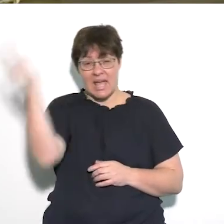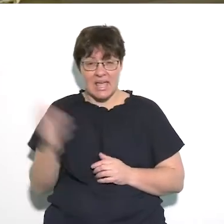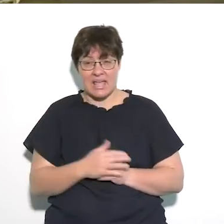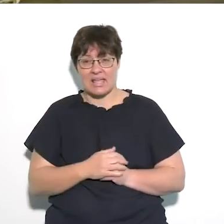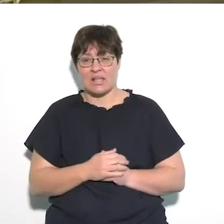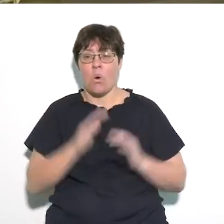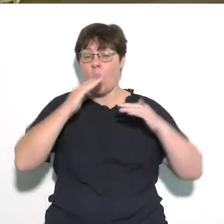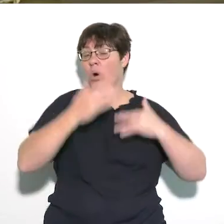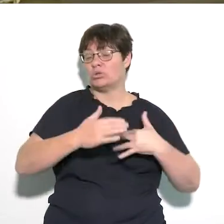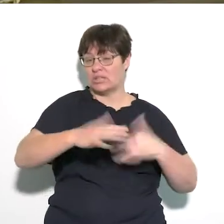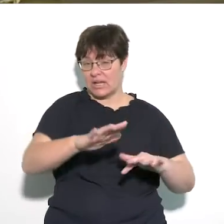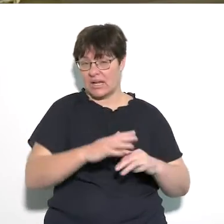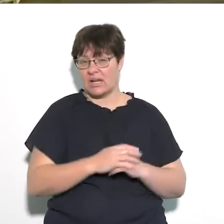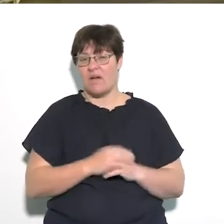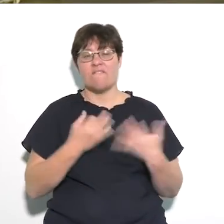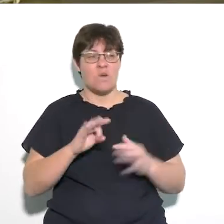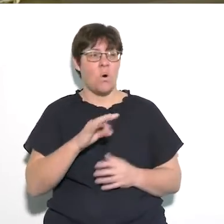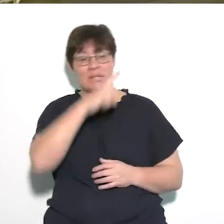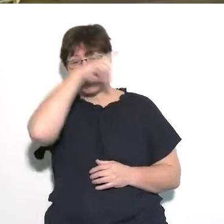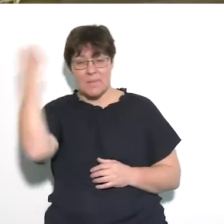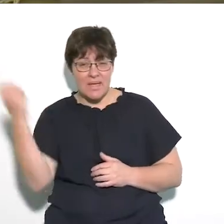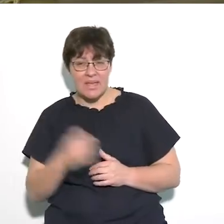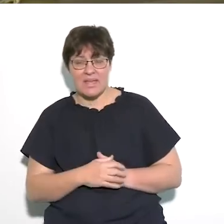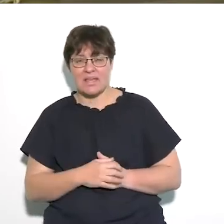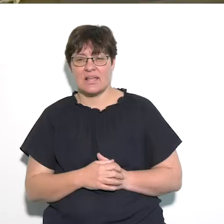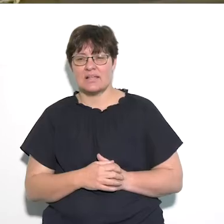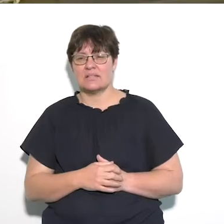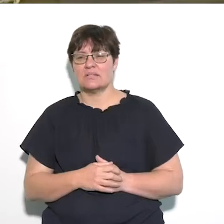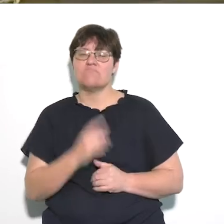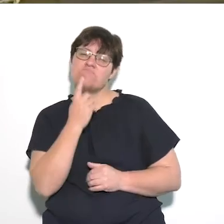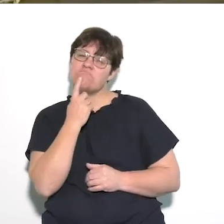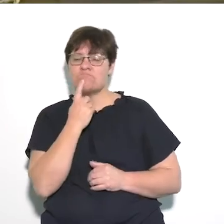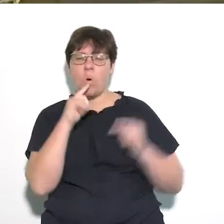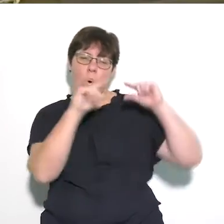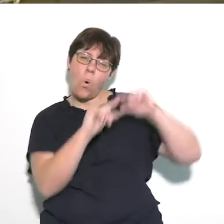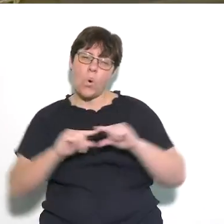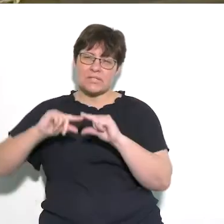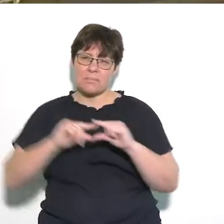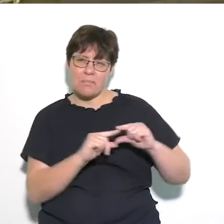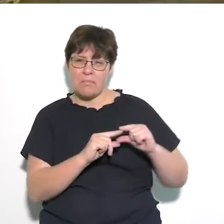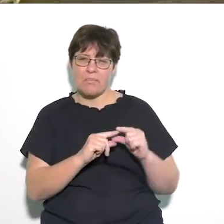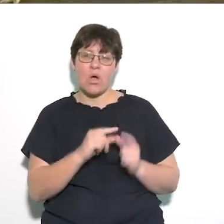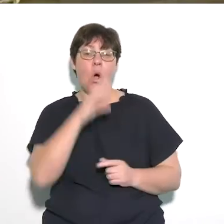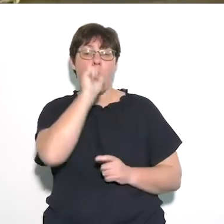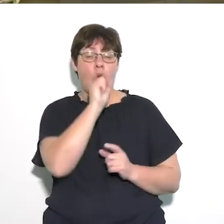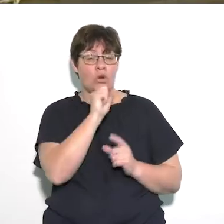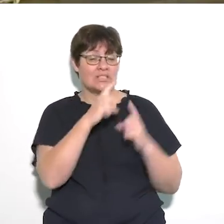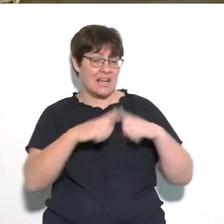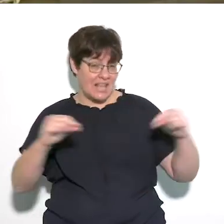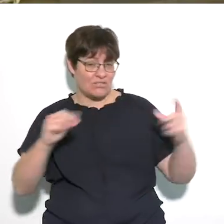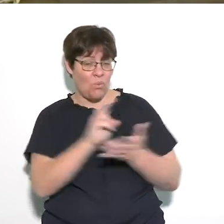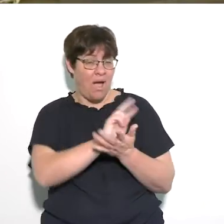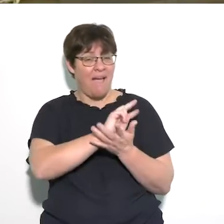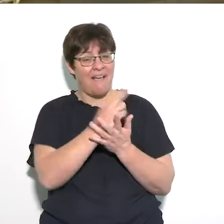or the ocean for summer. What could we find for autumn? Maybe some orange leaves